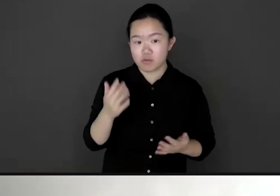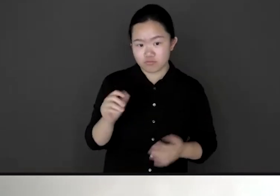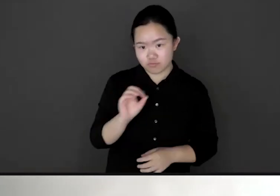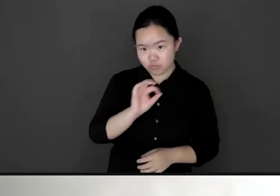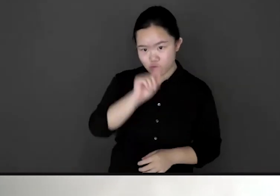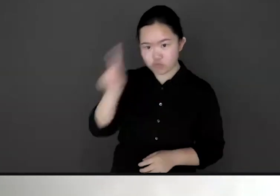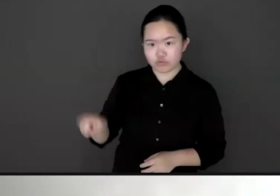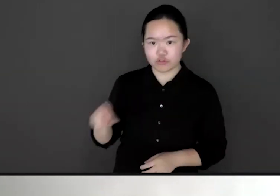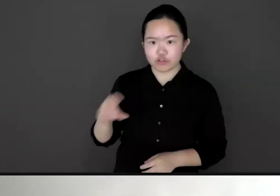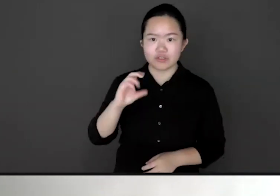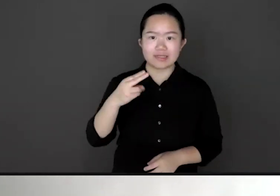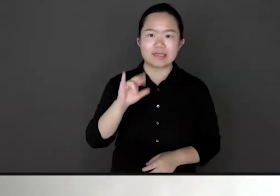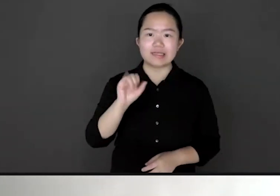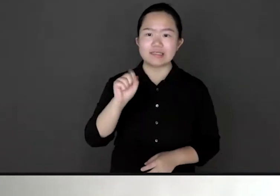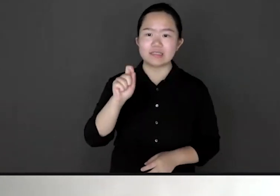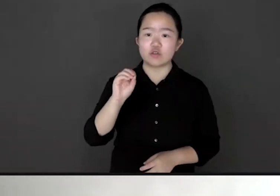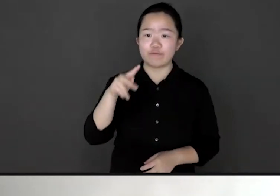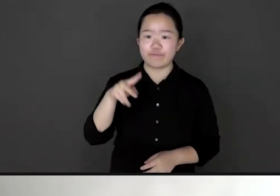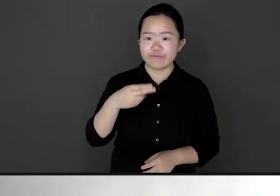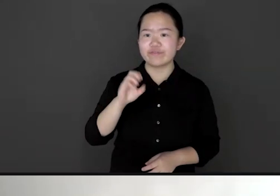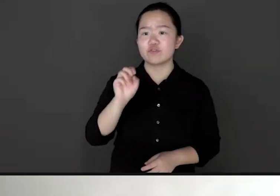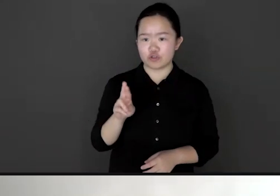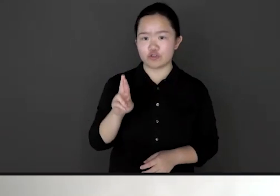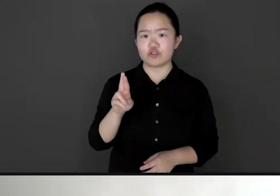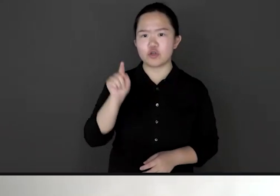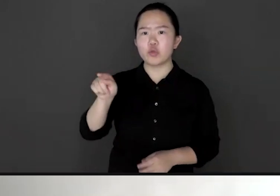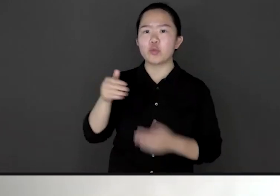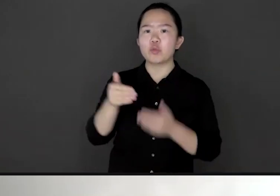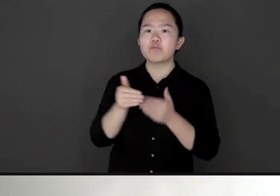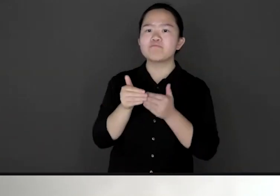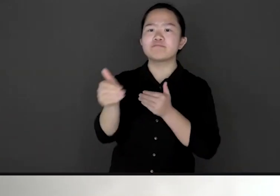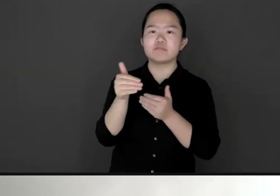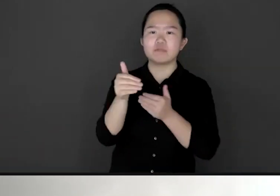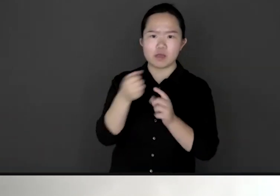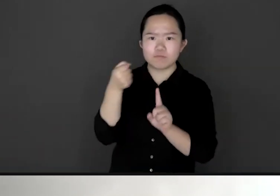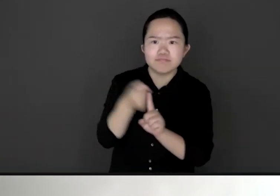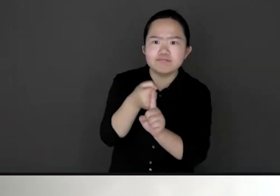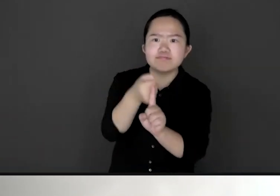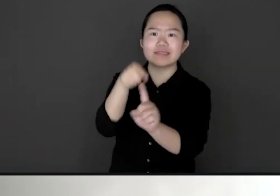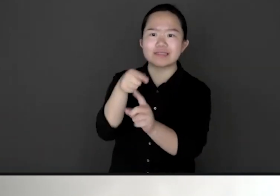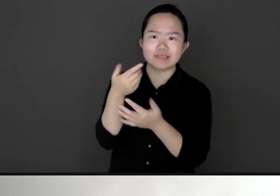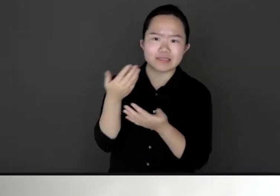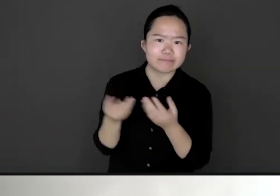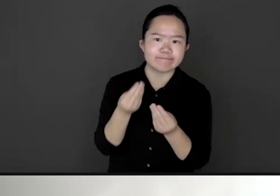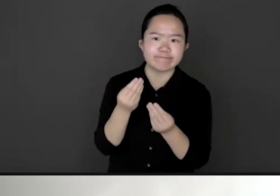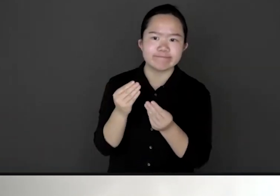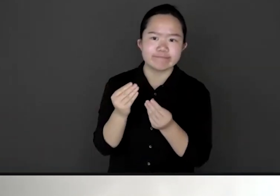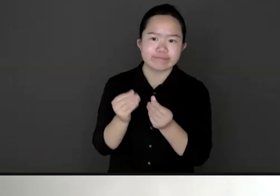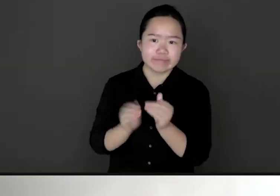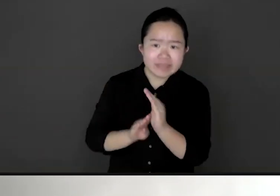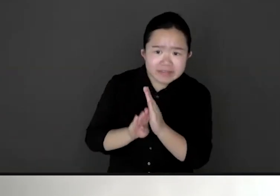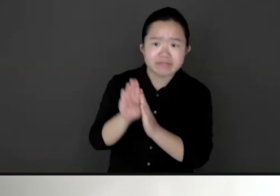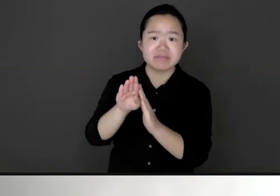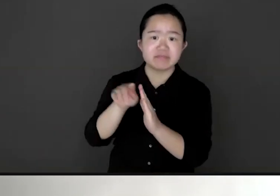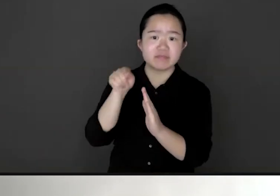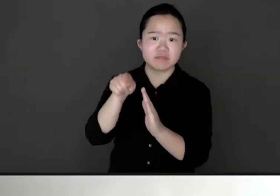your documents more accessible, even if they're not perfect? Do you see that kind of increasing in the future?